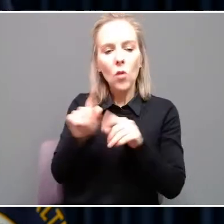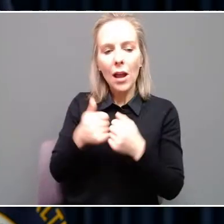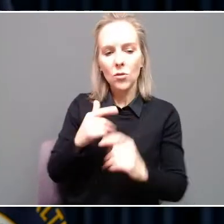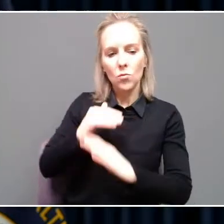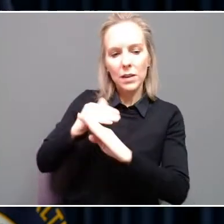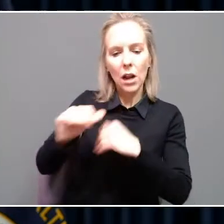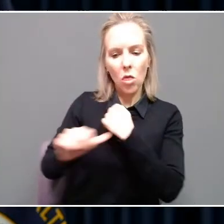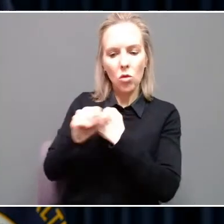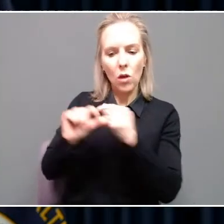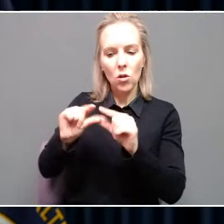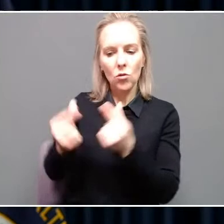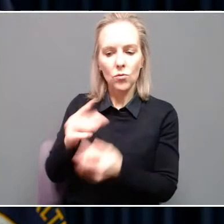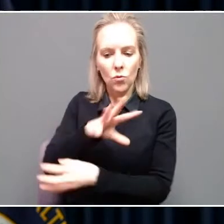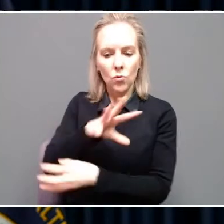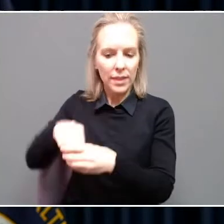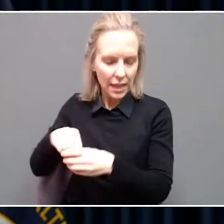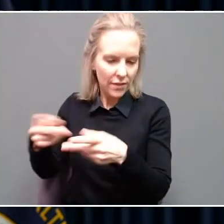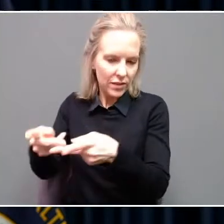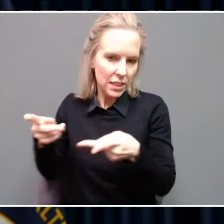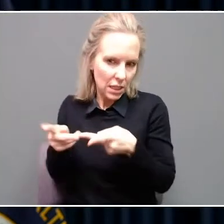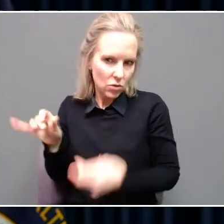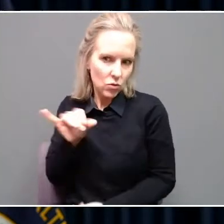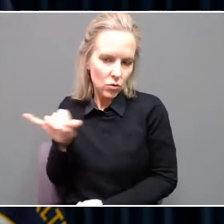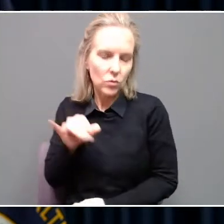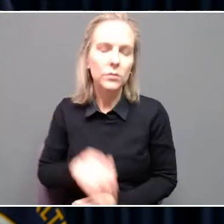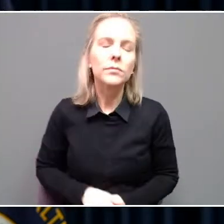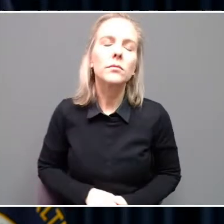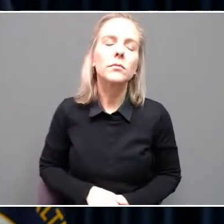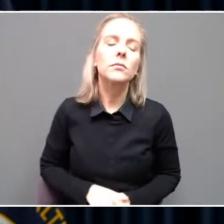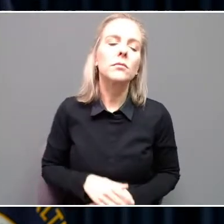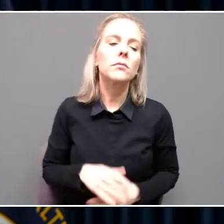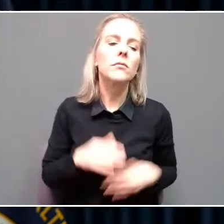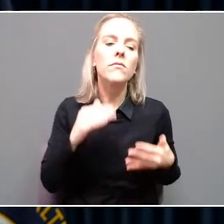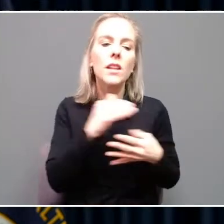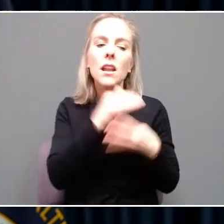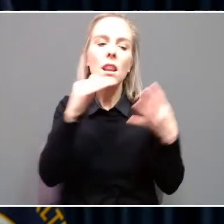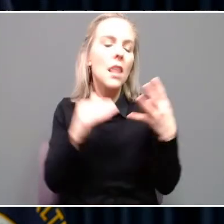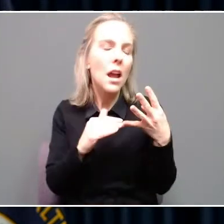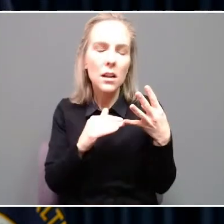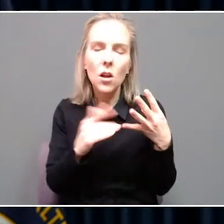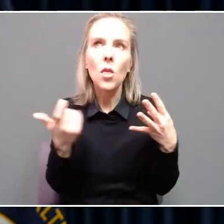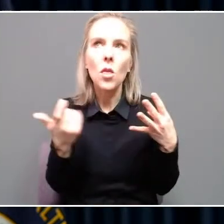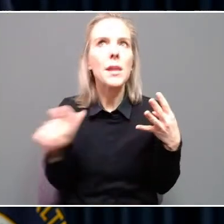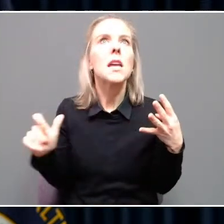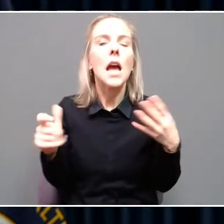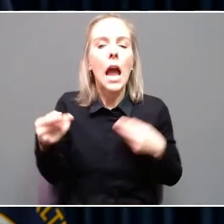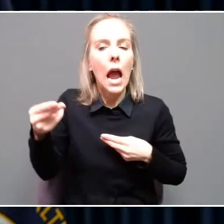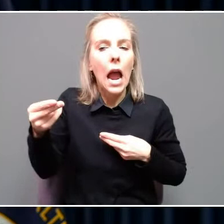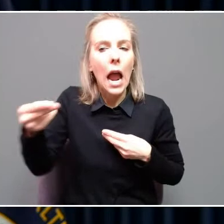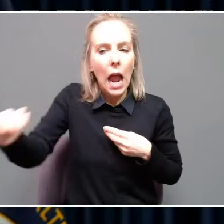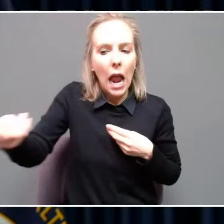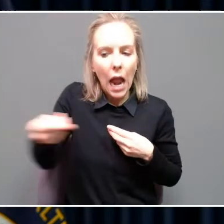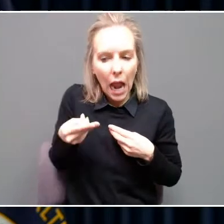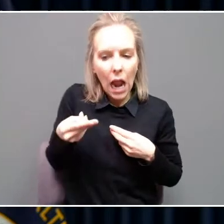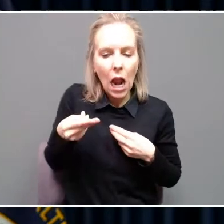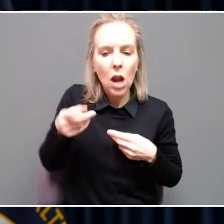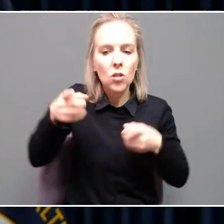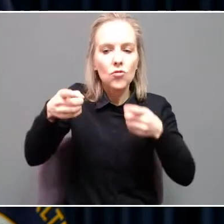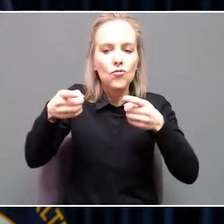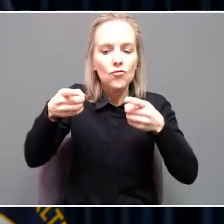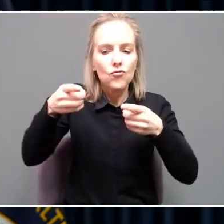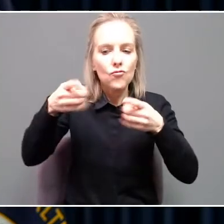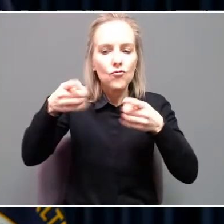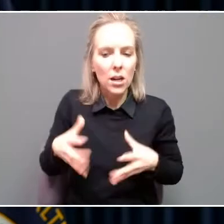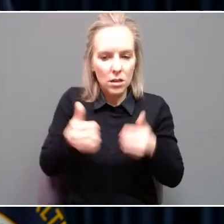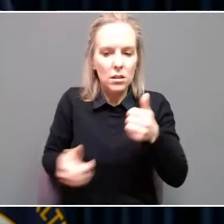facilities. Next, and we believe this is a big one, we are hiring a director of security who brings